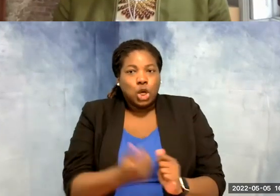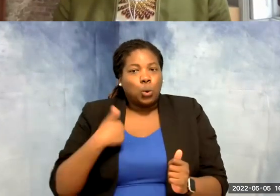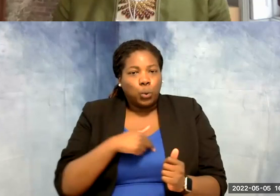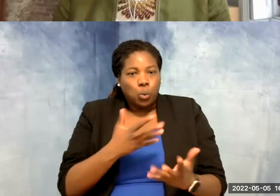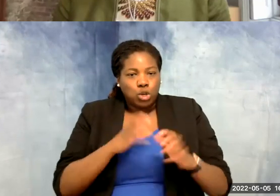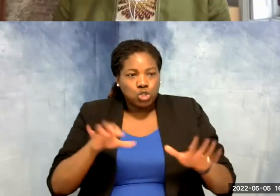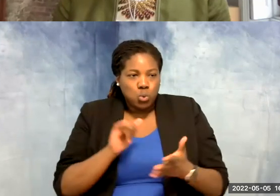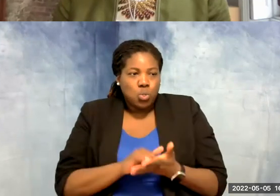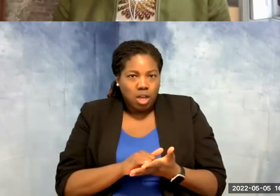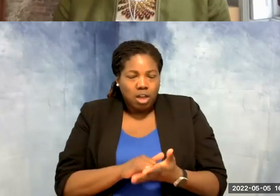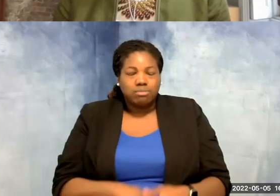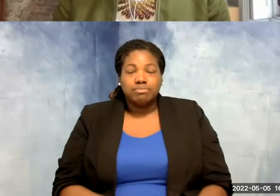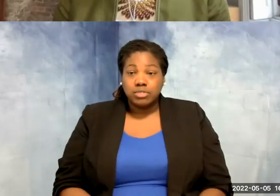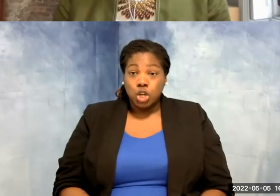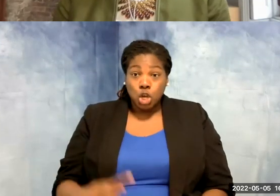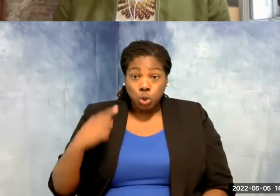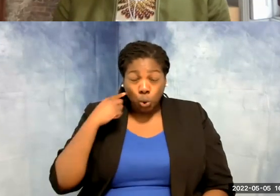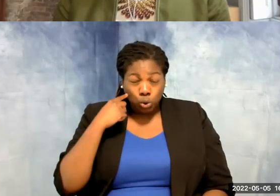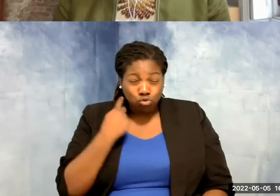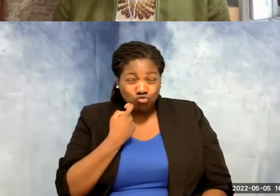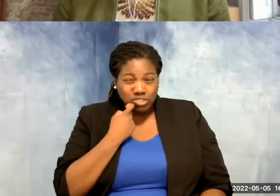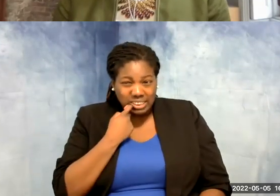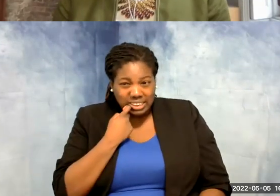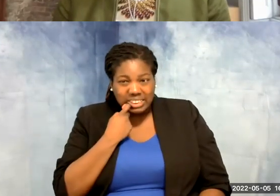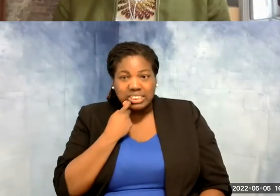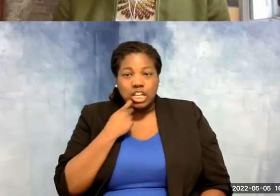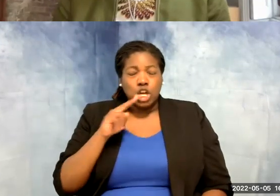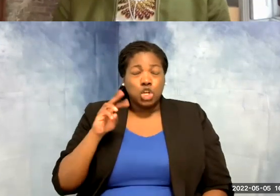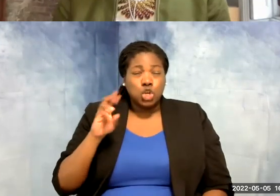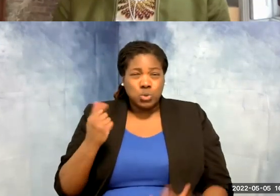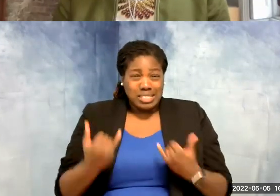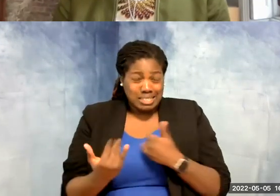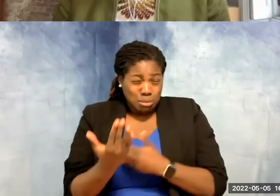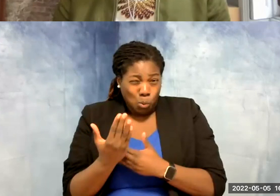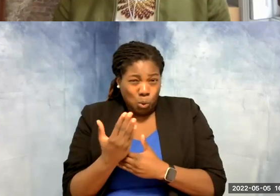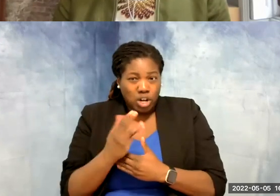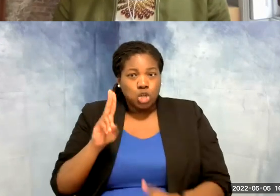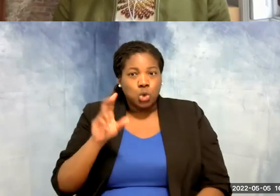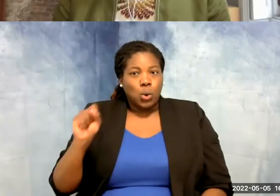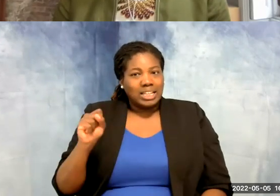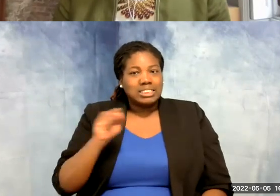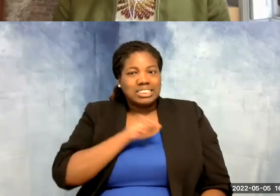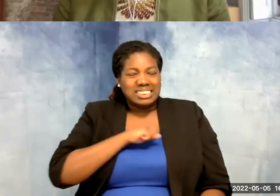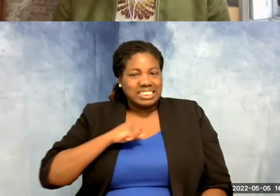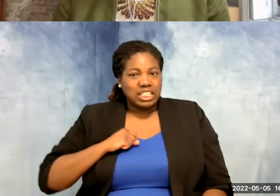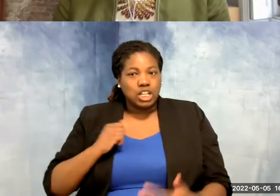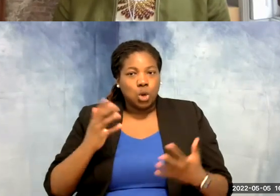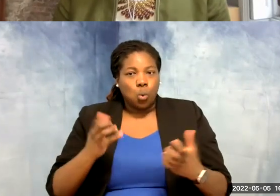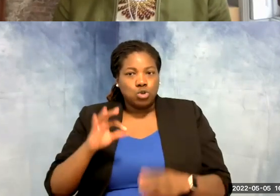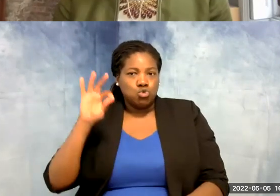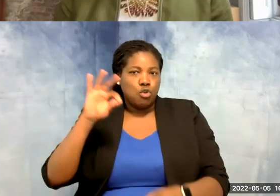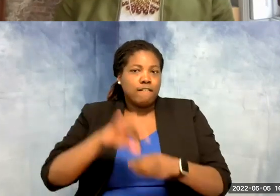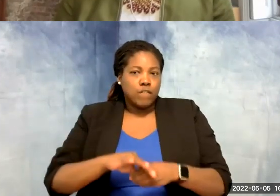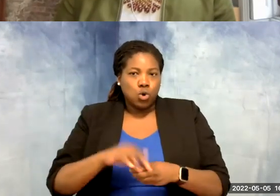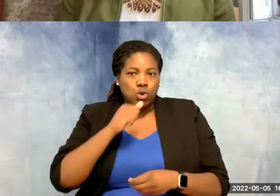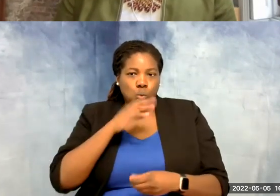do. As you heard earlier, we just heard breaking news this morning that the U.S. Senate leadership is planning to hold a vote on